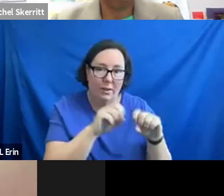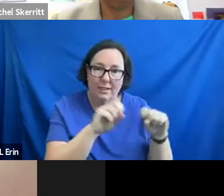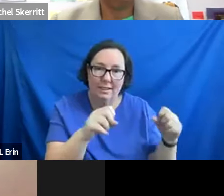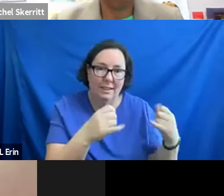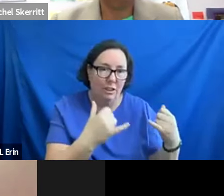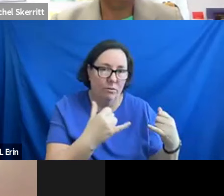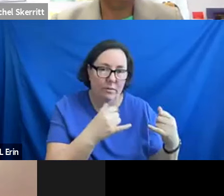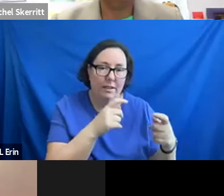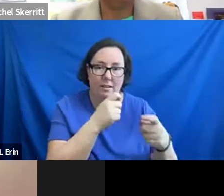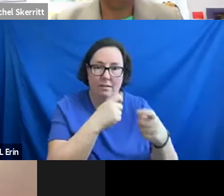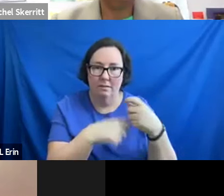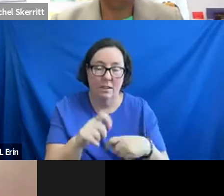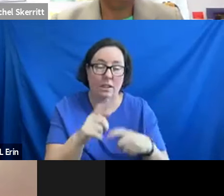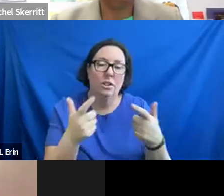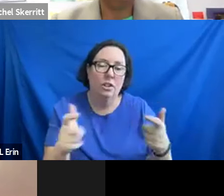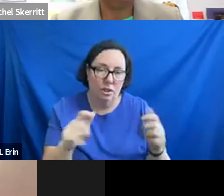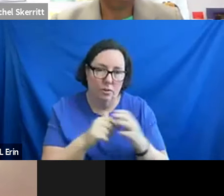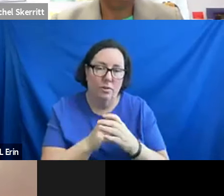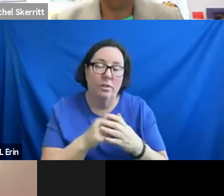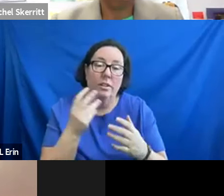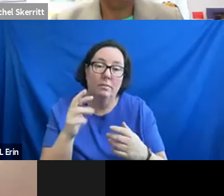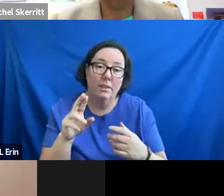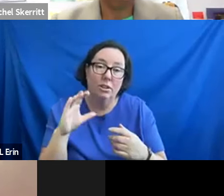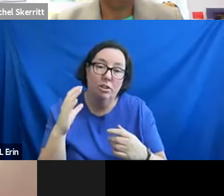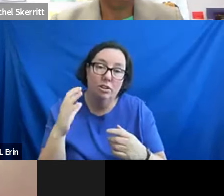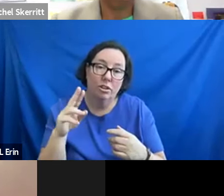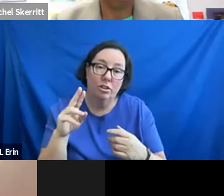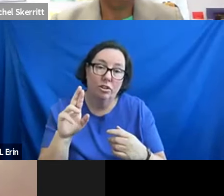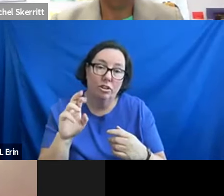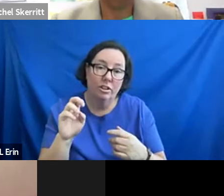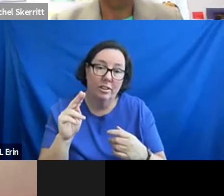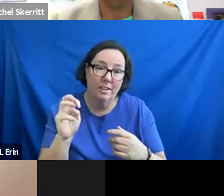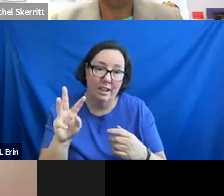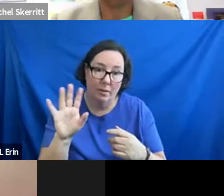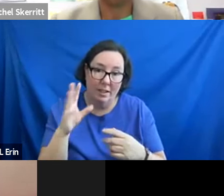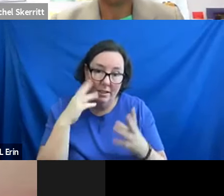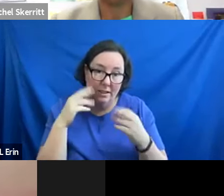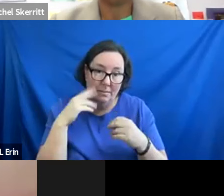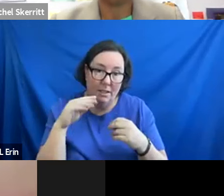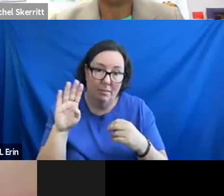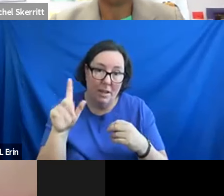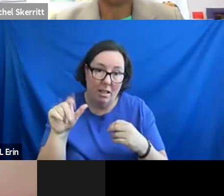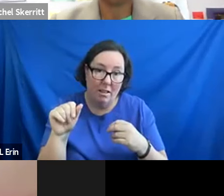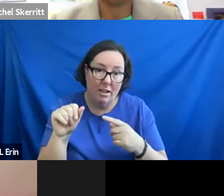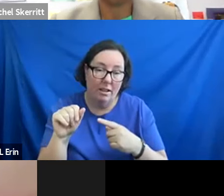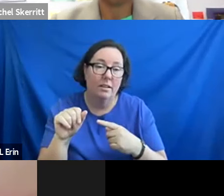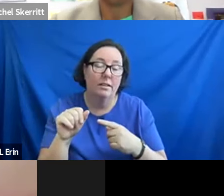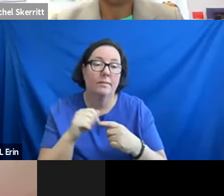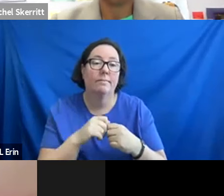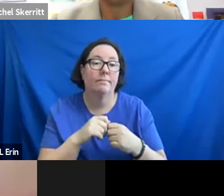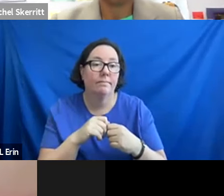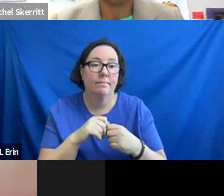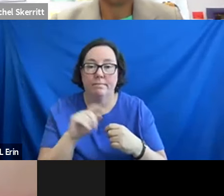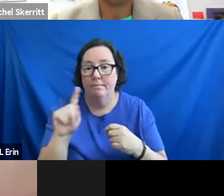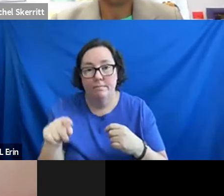huge. And in terms of Mr. Chernow and his experiences at Latin Academy, all they would